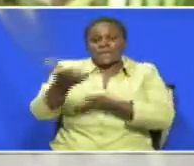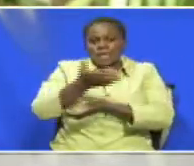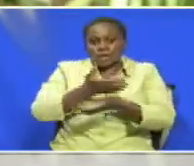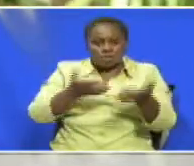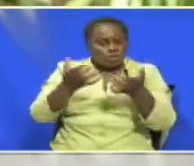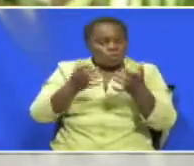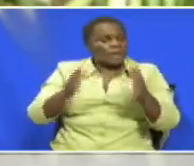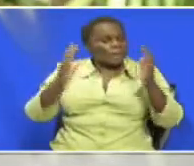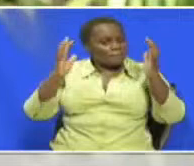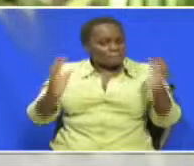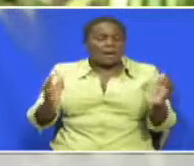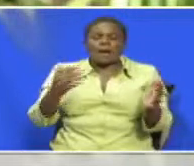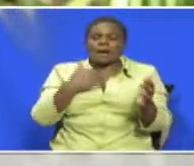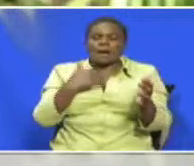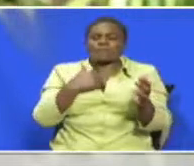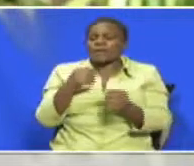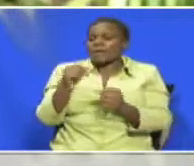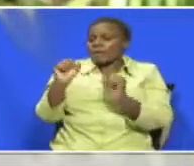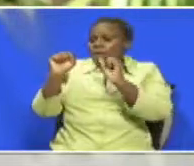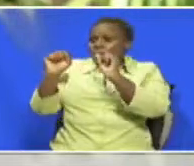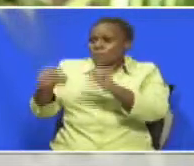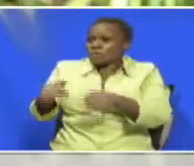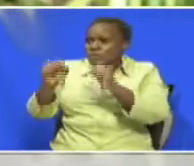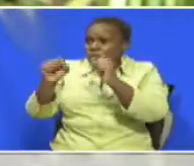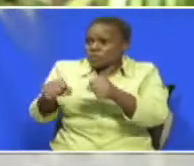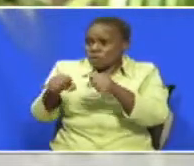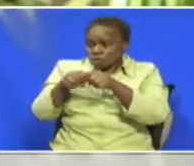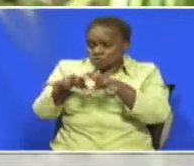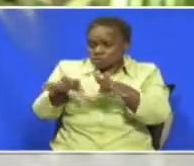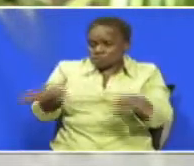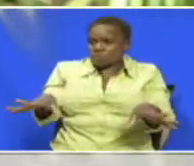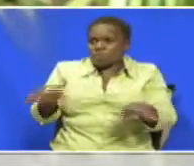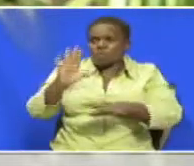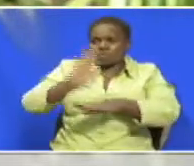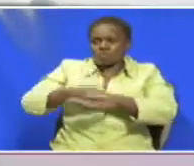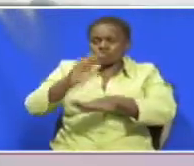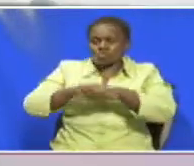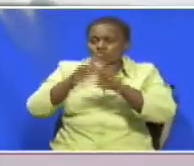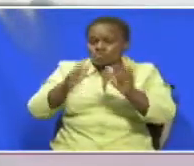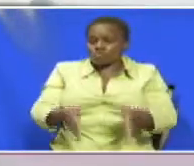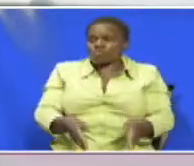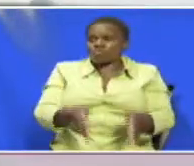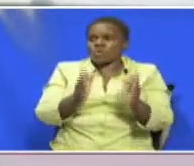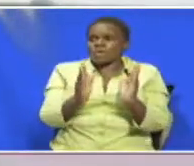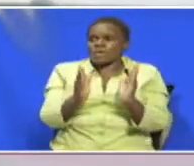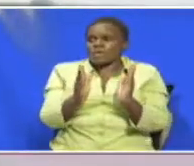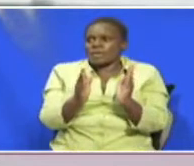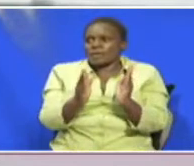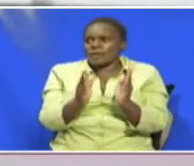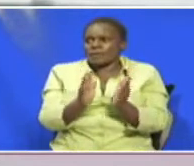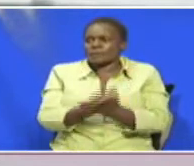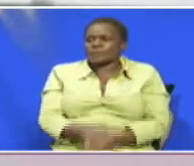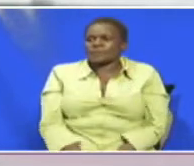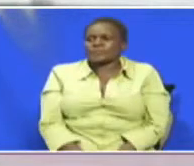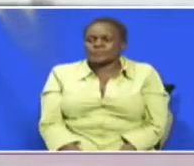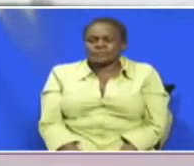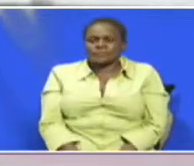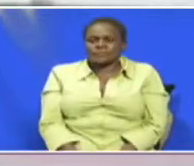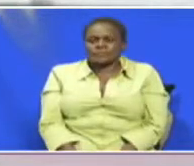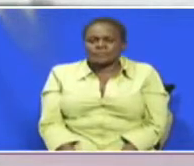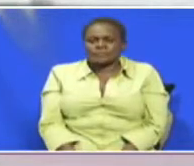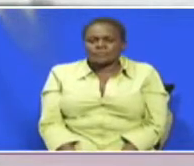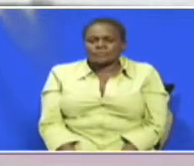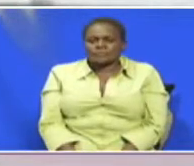most dominant, and if that thing can be entrenched, then we are on a good path. In terms of the configuration of the politics of our